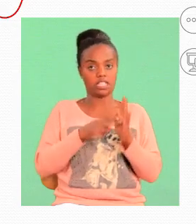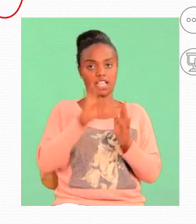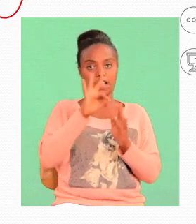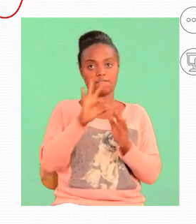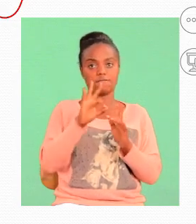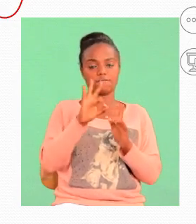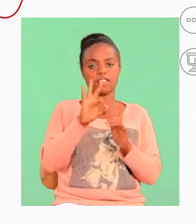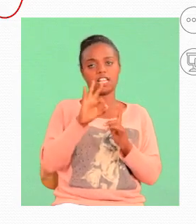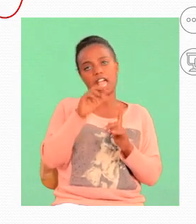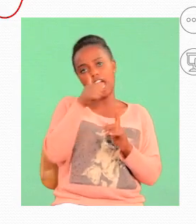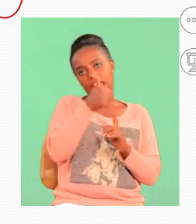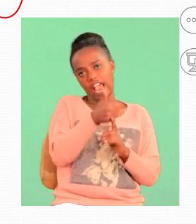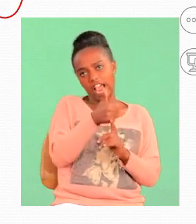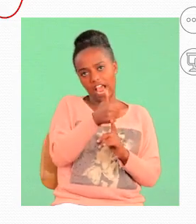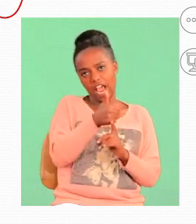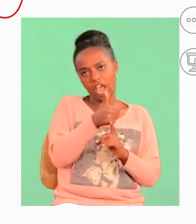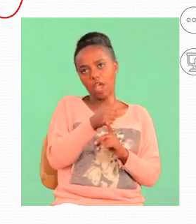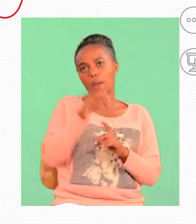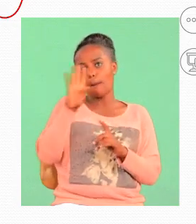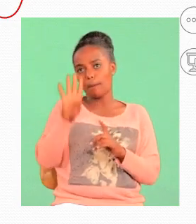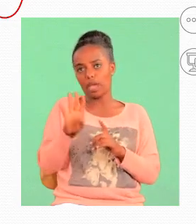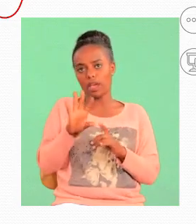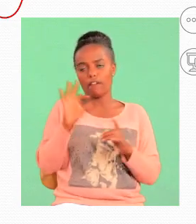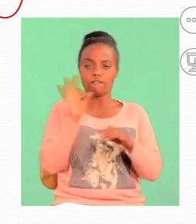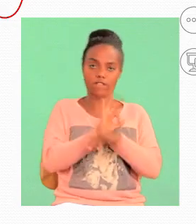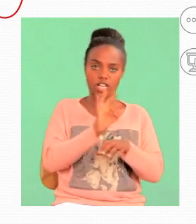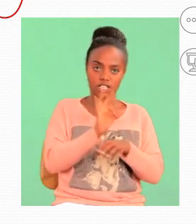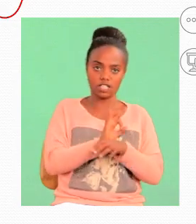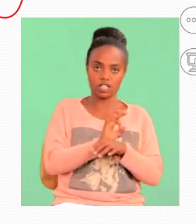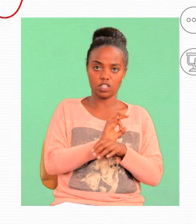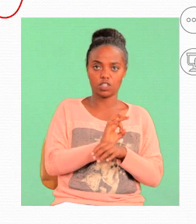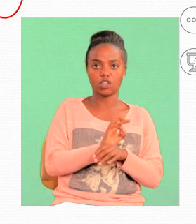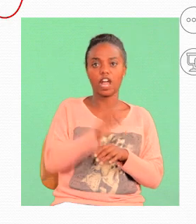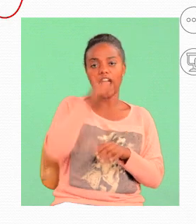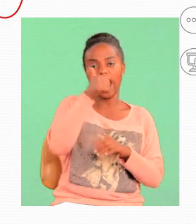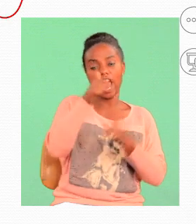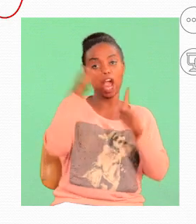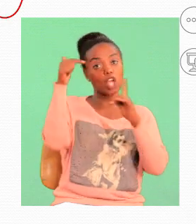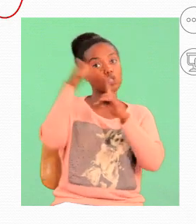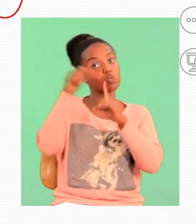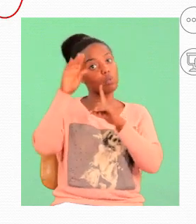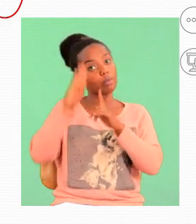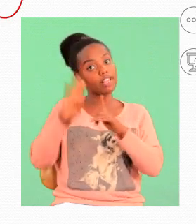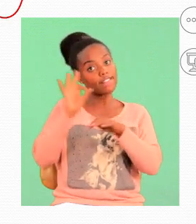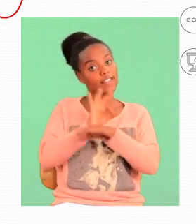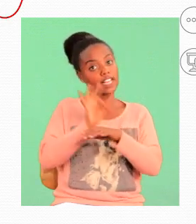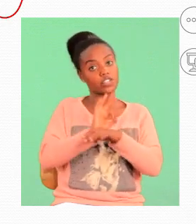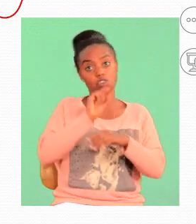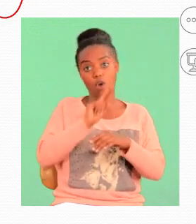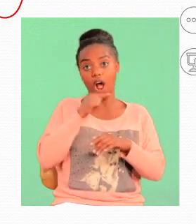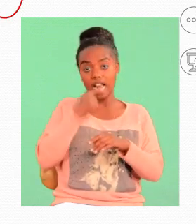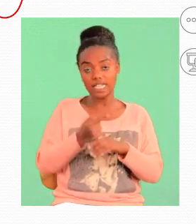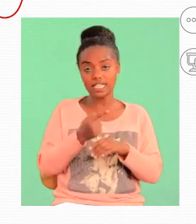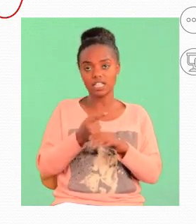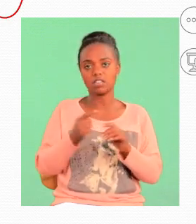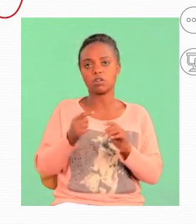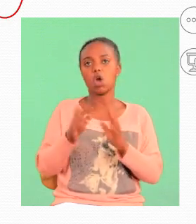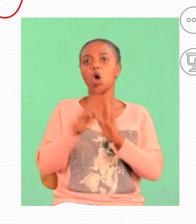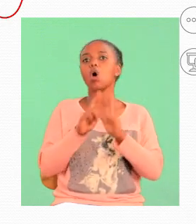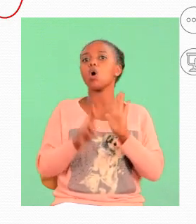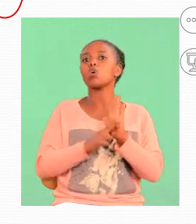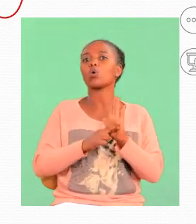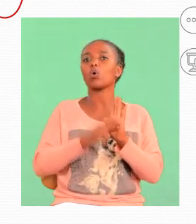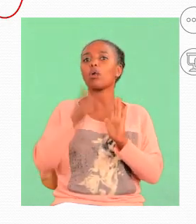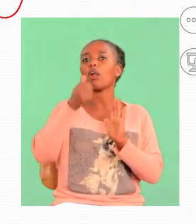this one is A, this one is B. If f is a function from A to B and it's given by a rule that